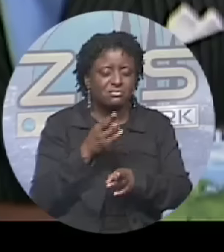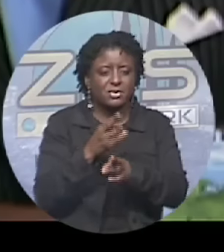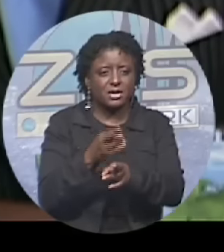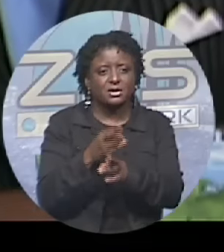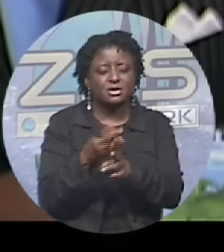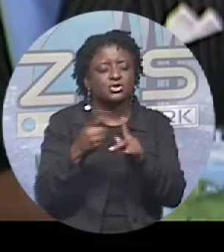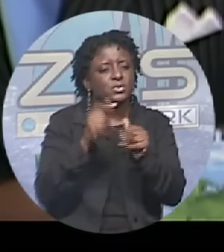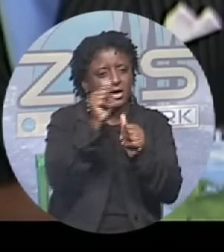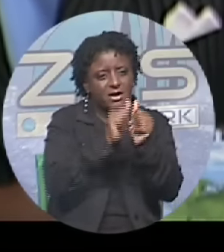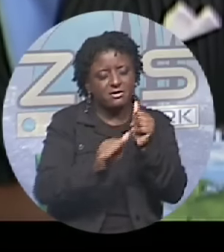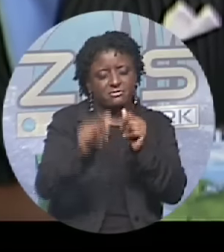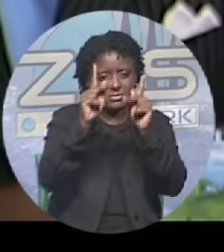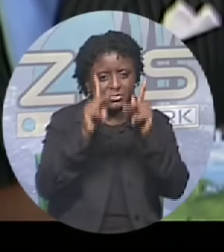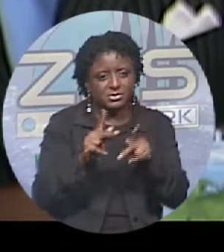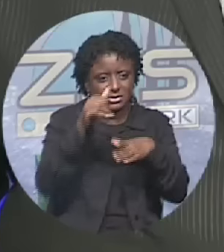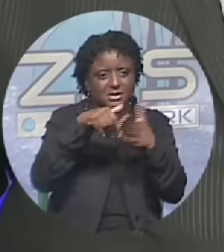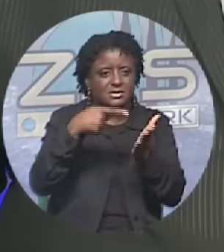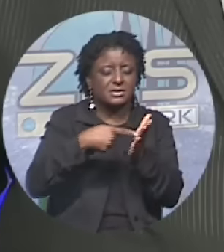this country.